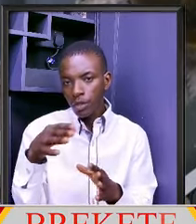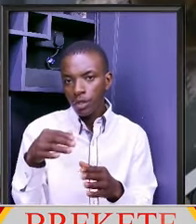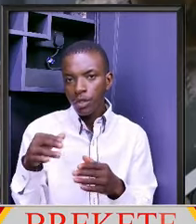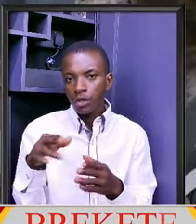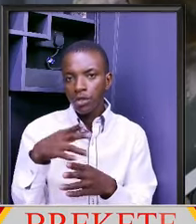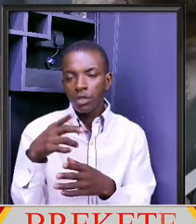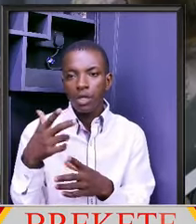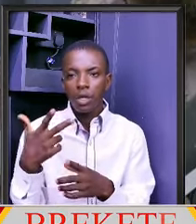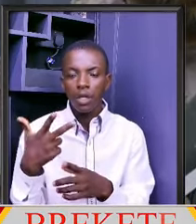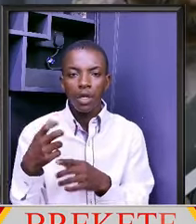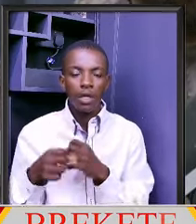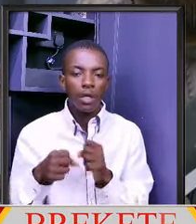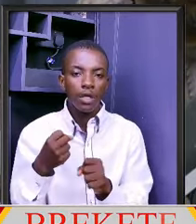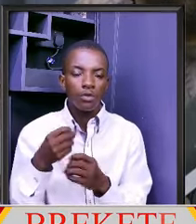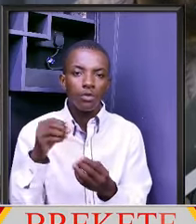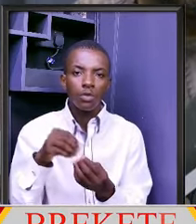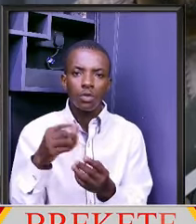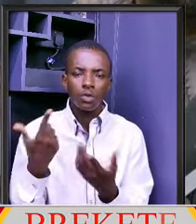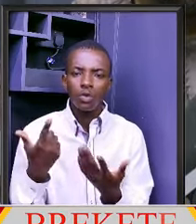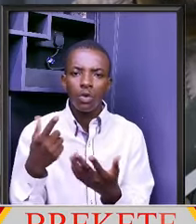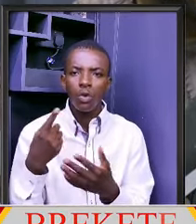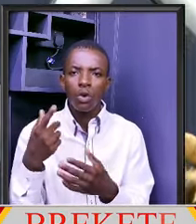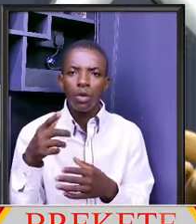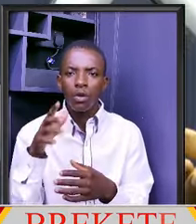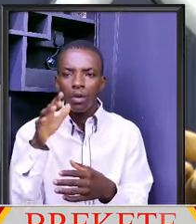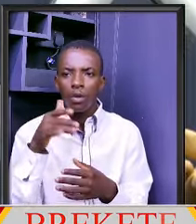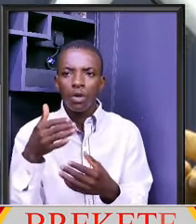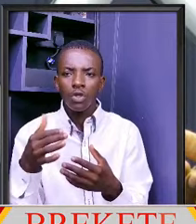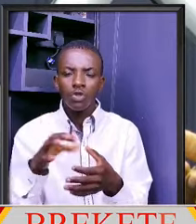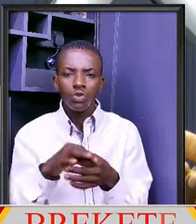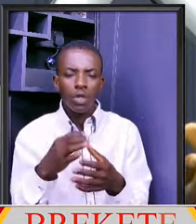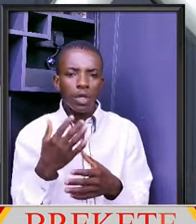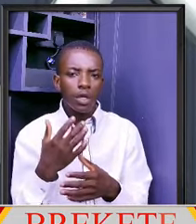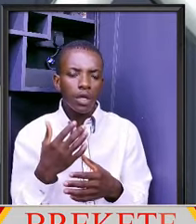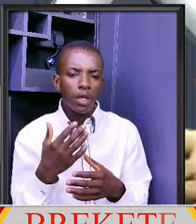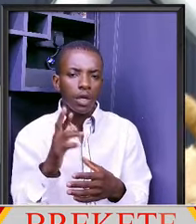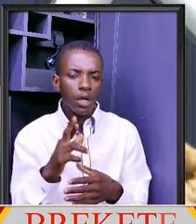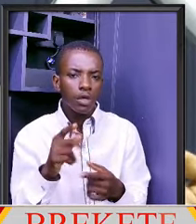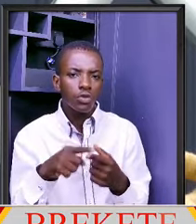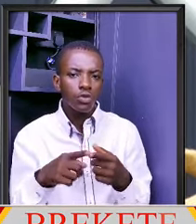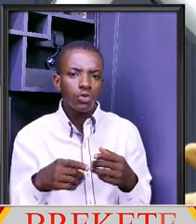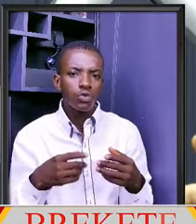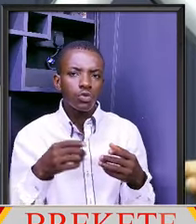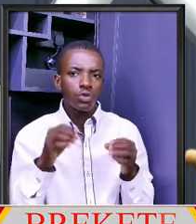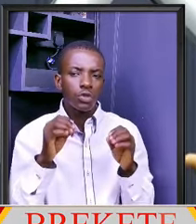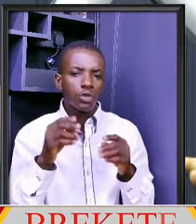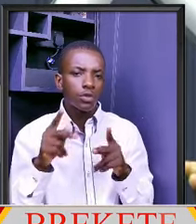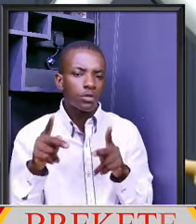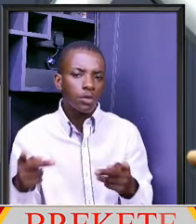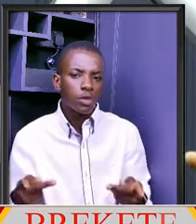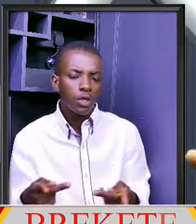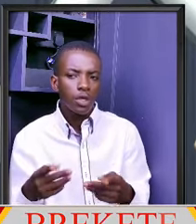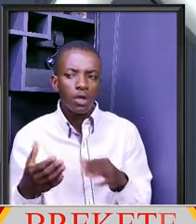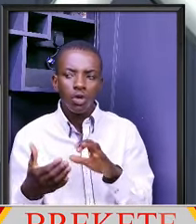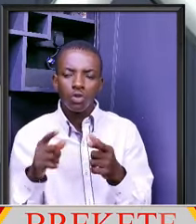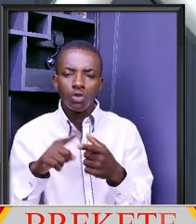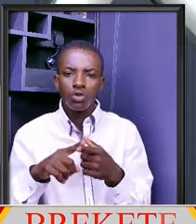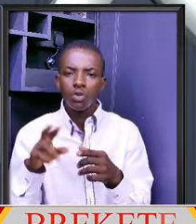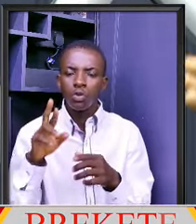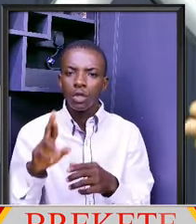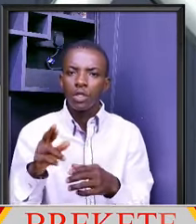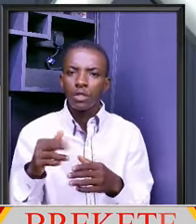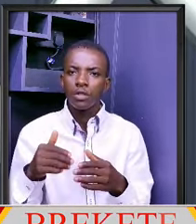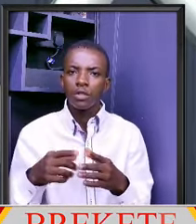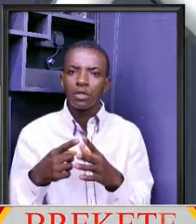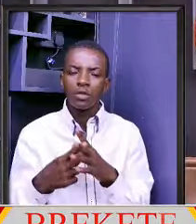for 3 years plus. One mala we can join her to run the place. According to her, you don't